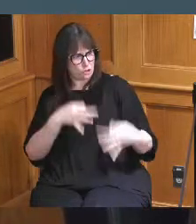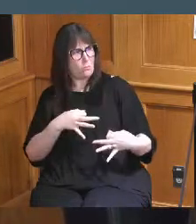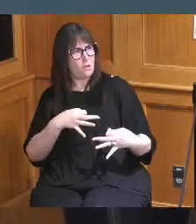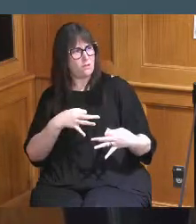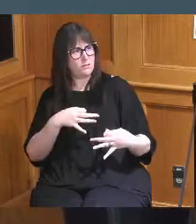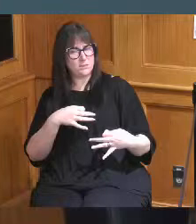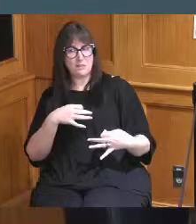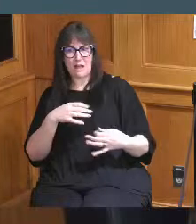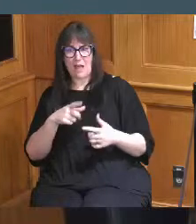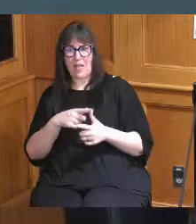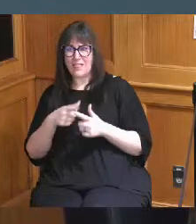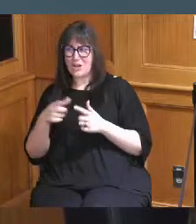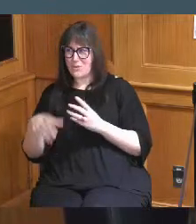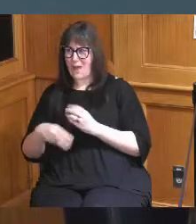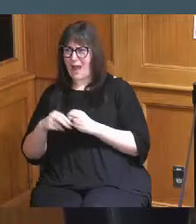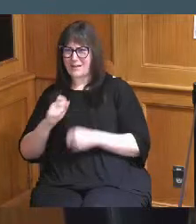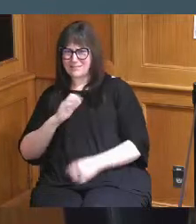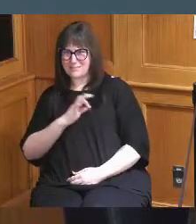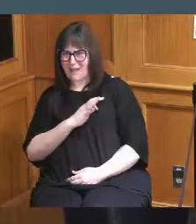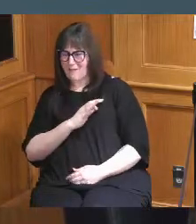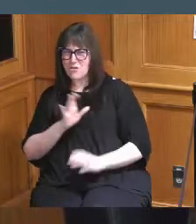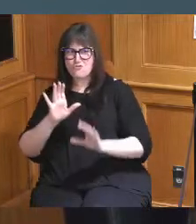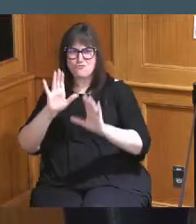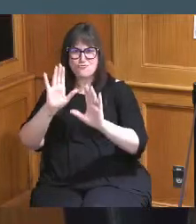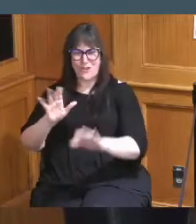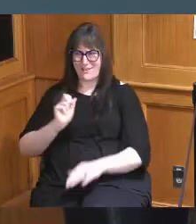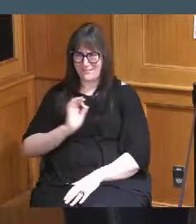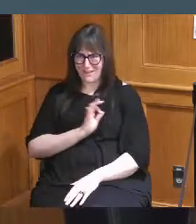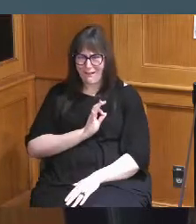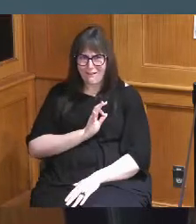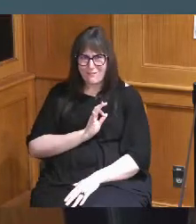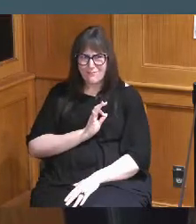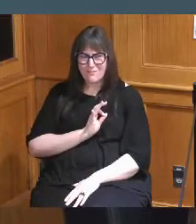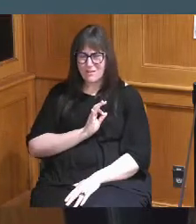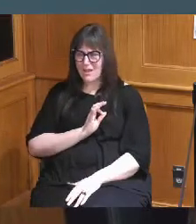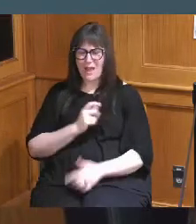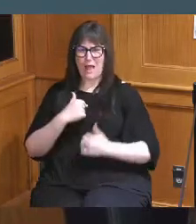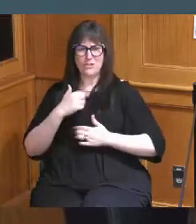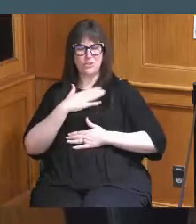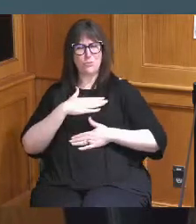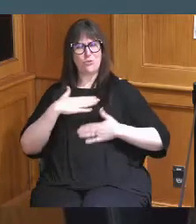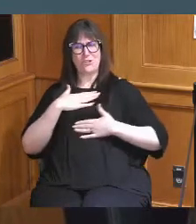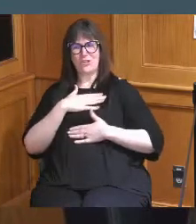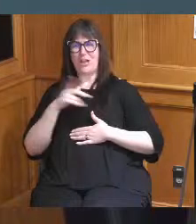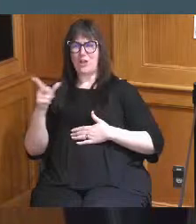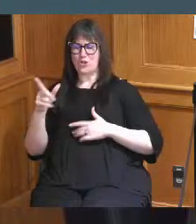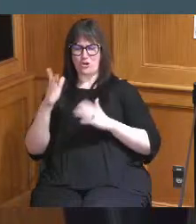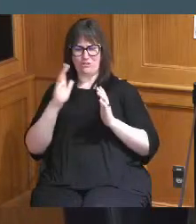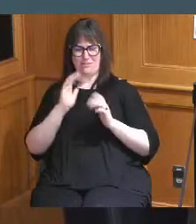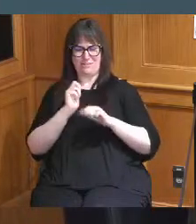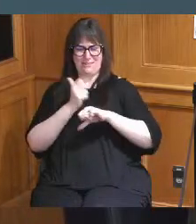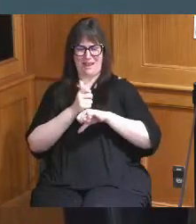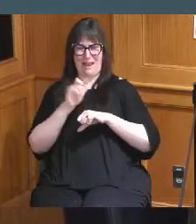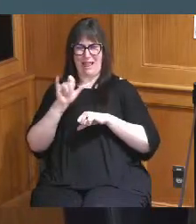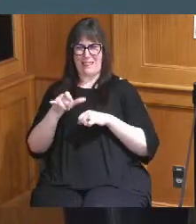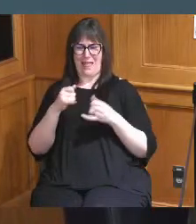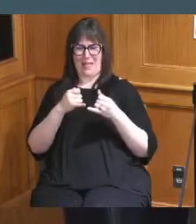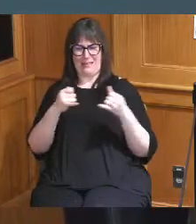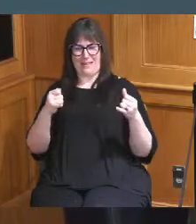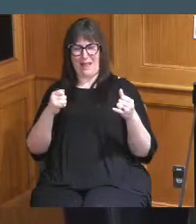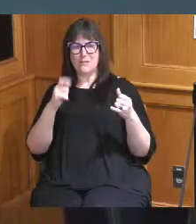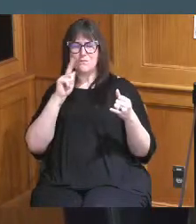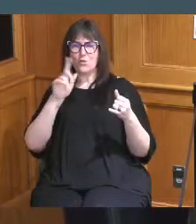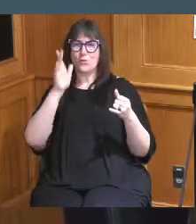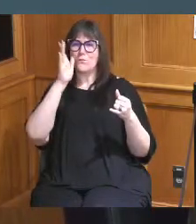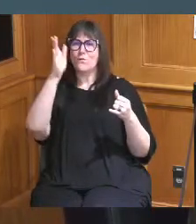great staff, so just appreciate you're setting the guidelines for the future of Hamilton County for